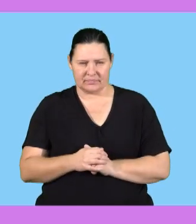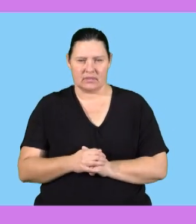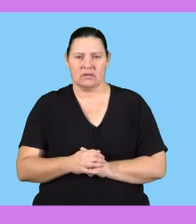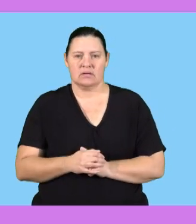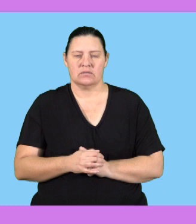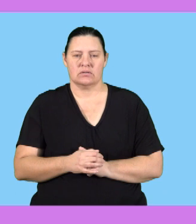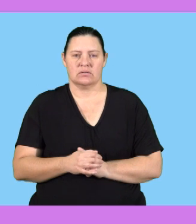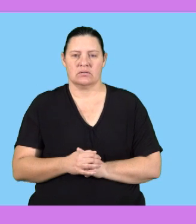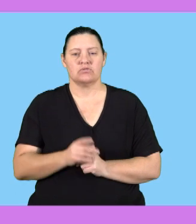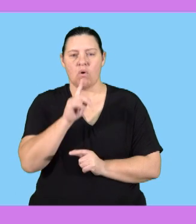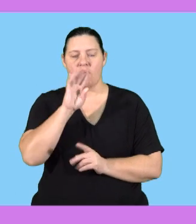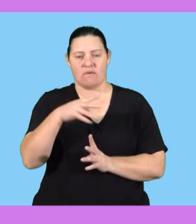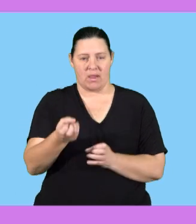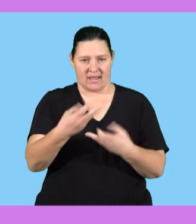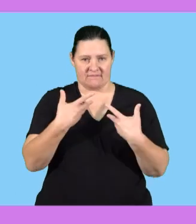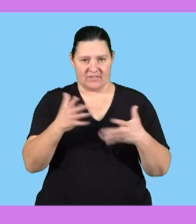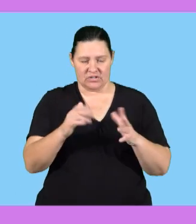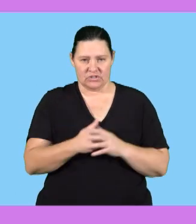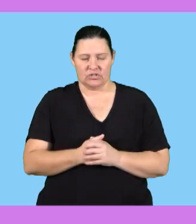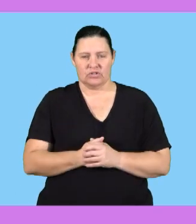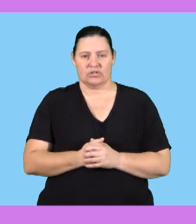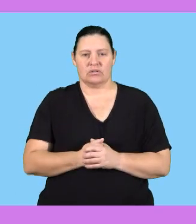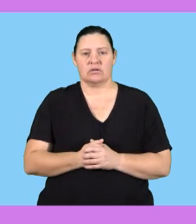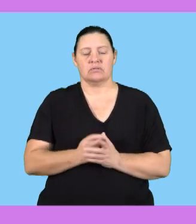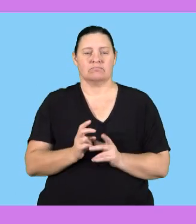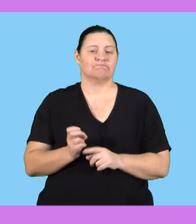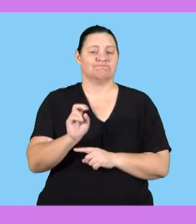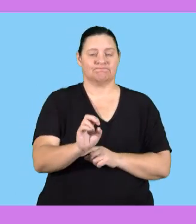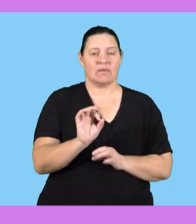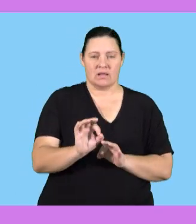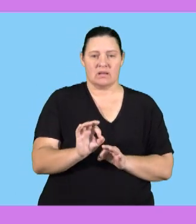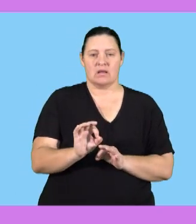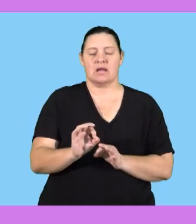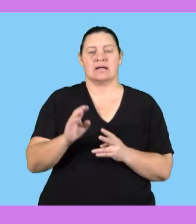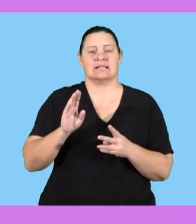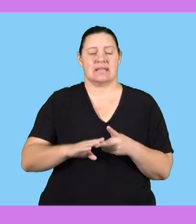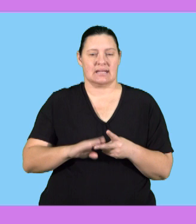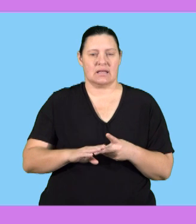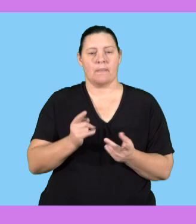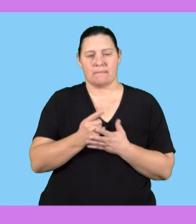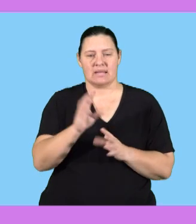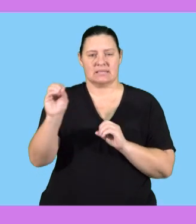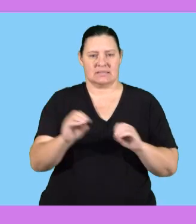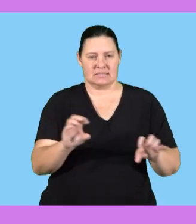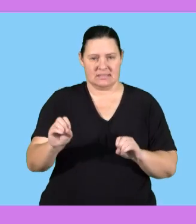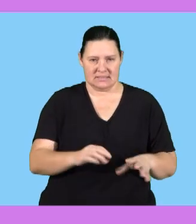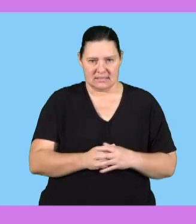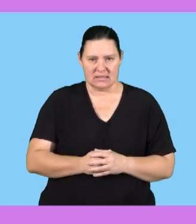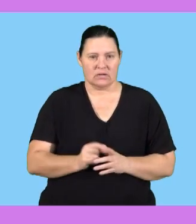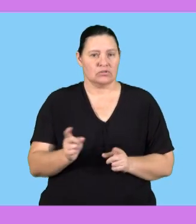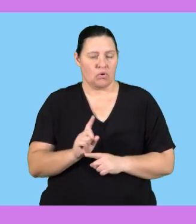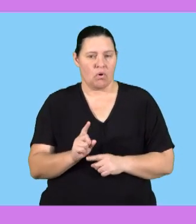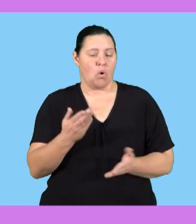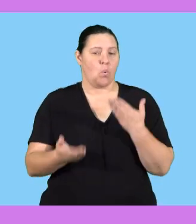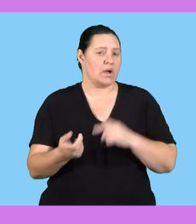So here our formula is already provided. So therefore I'm going to jump straight into my second step where I have to substitute. Right,